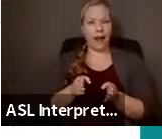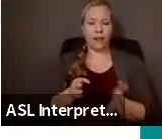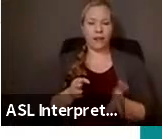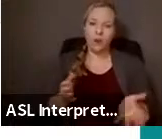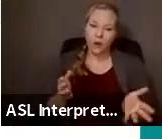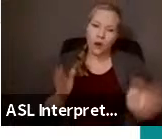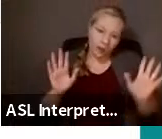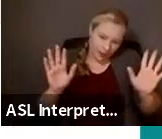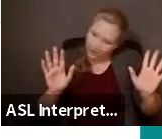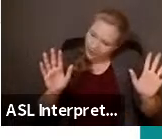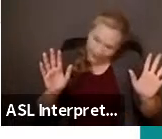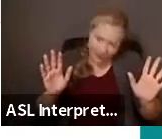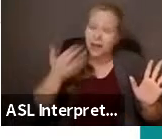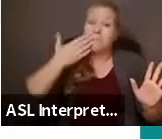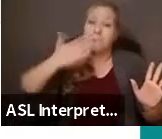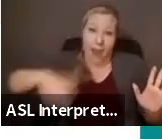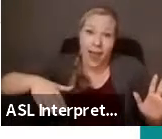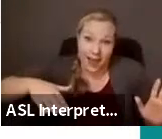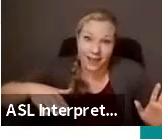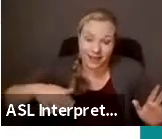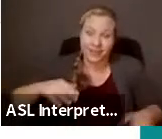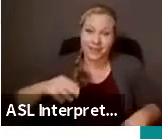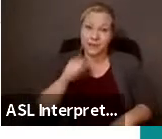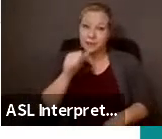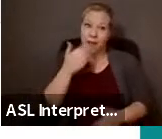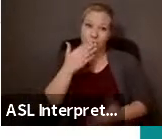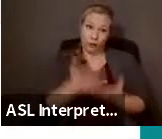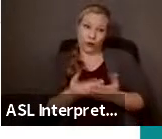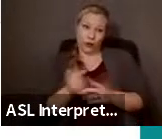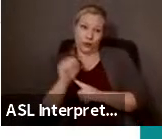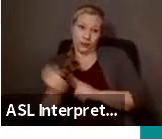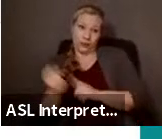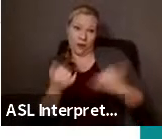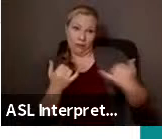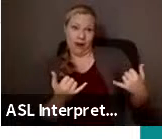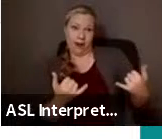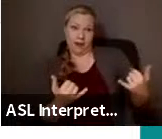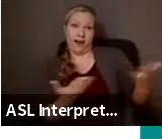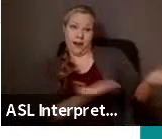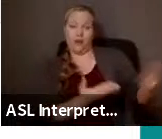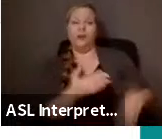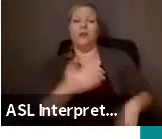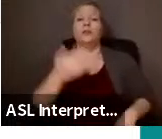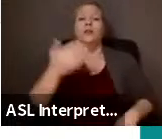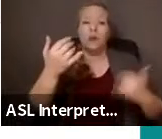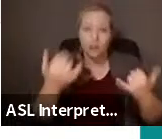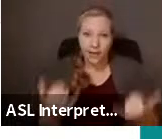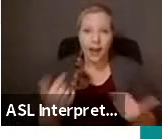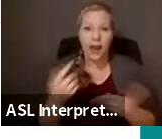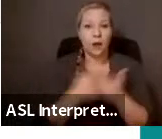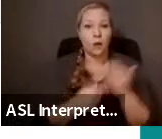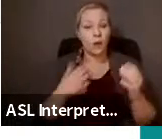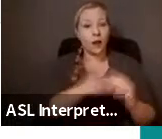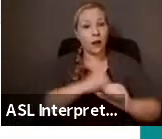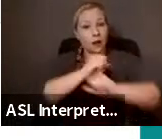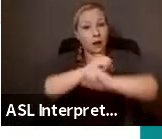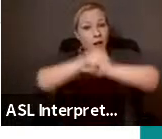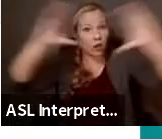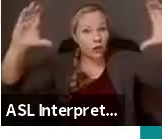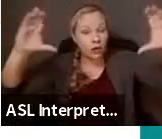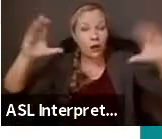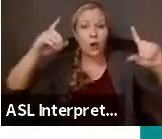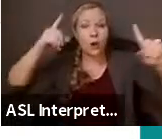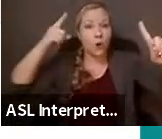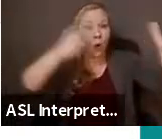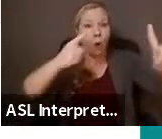It's not good by any stretch of the imagination. So what we want to do is